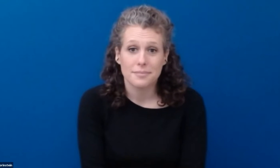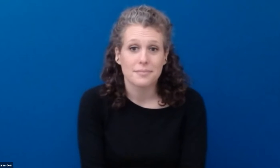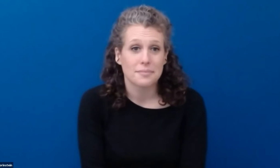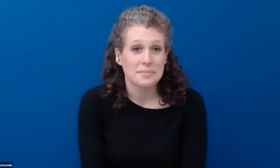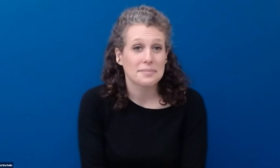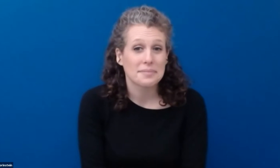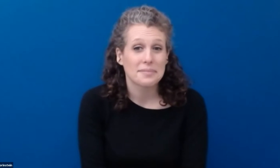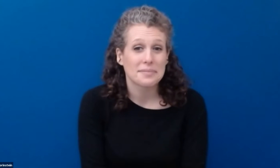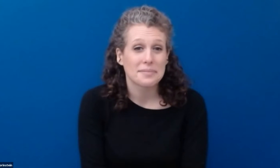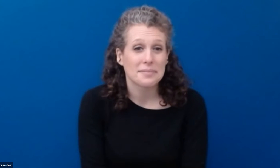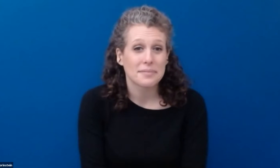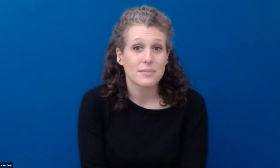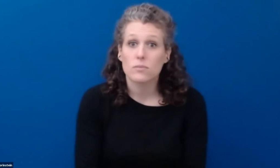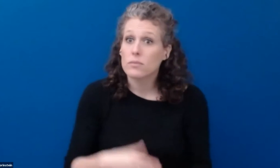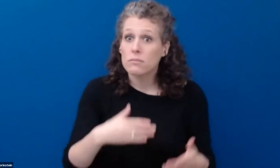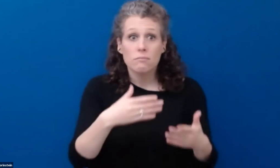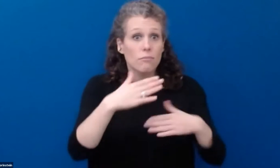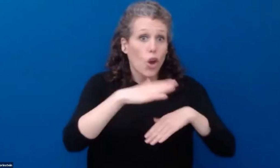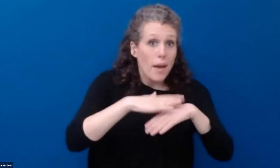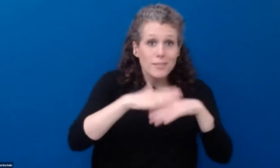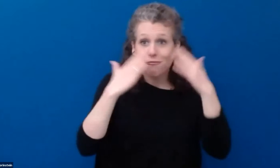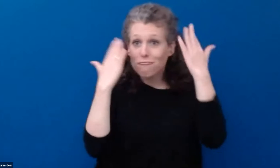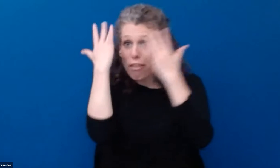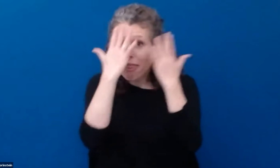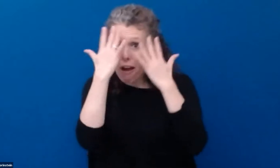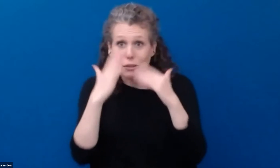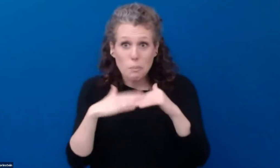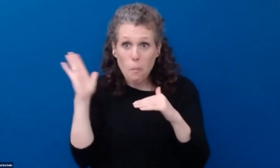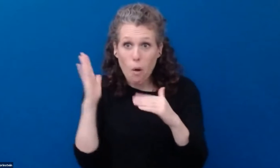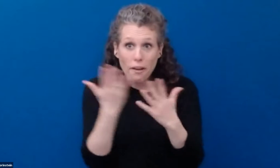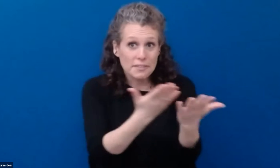Okay, any other comments or thoughts on this part?